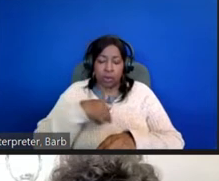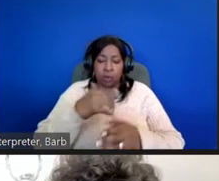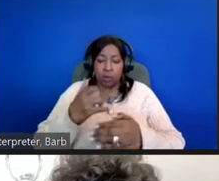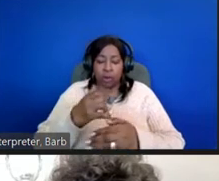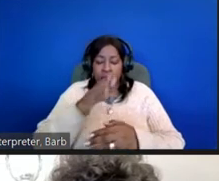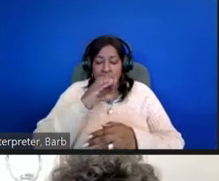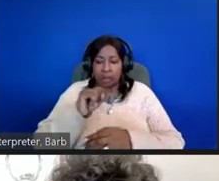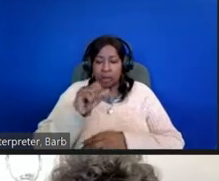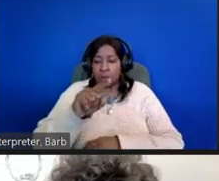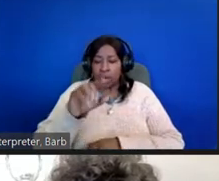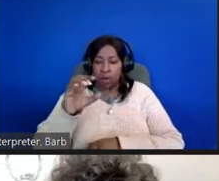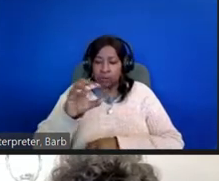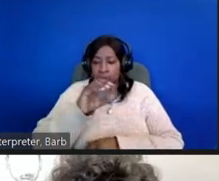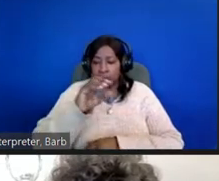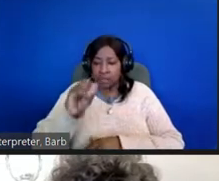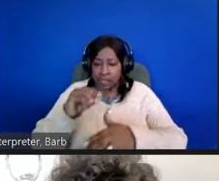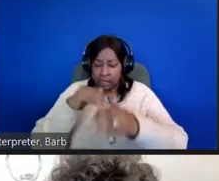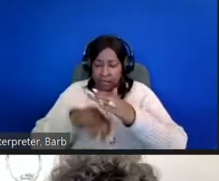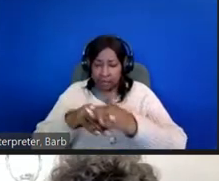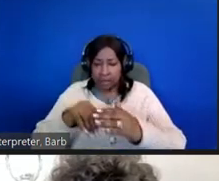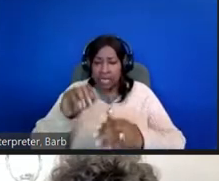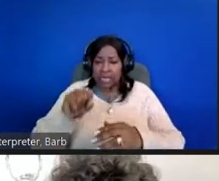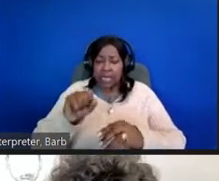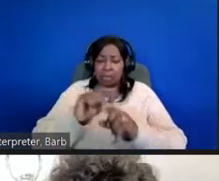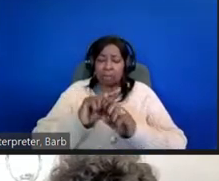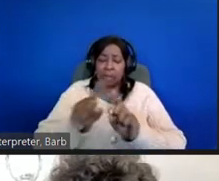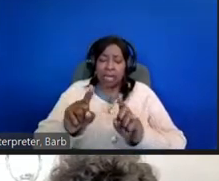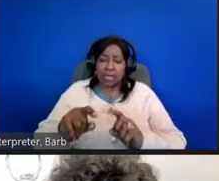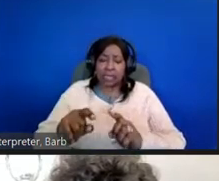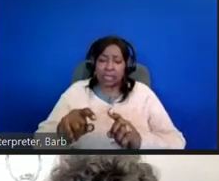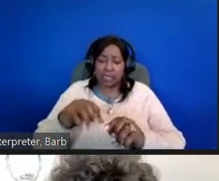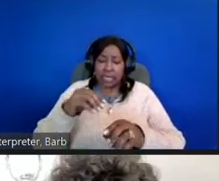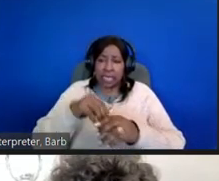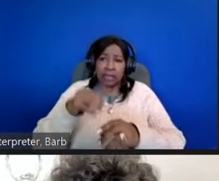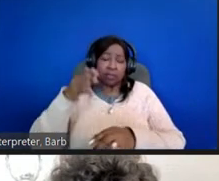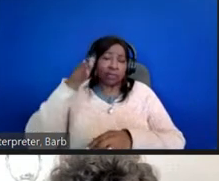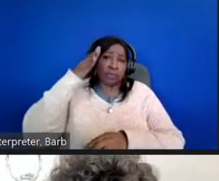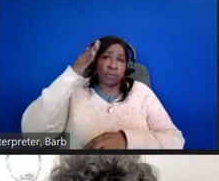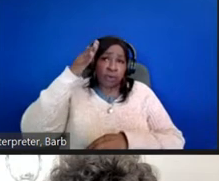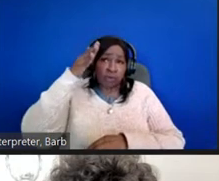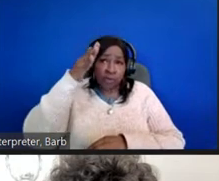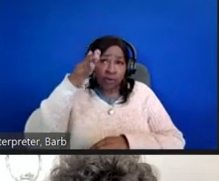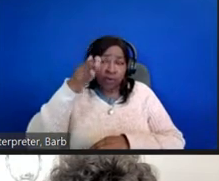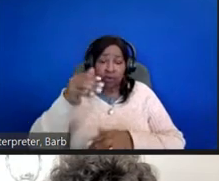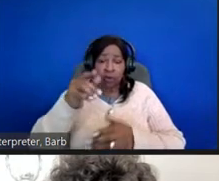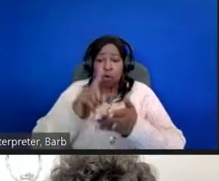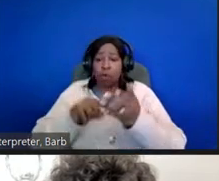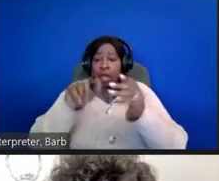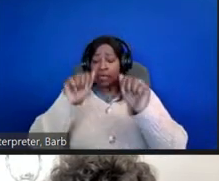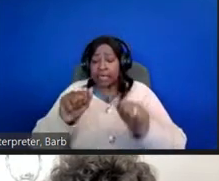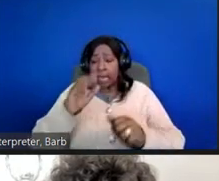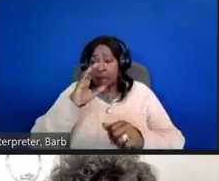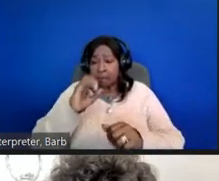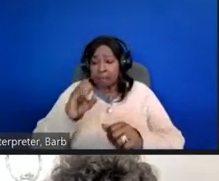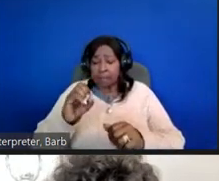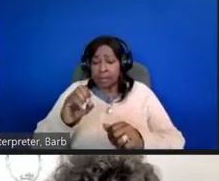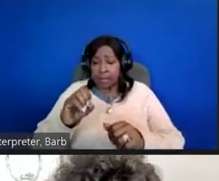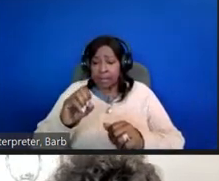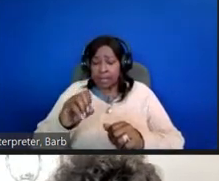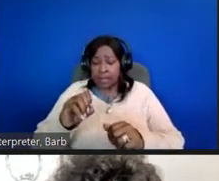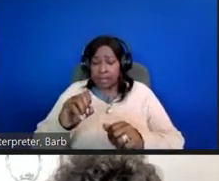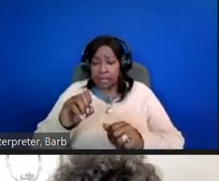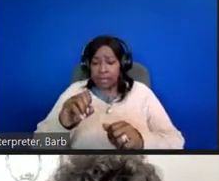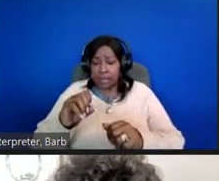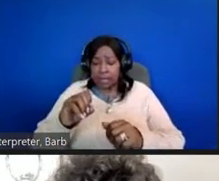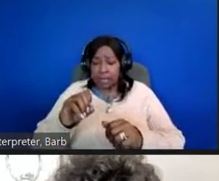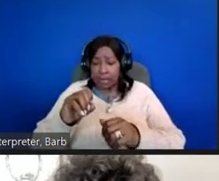But initially, in the foreseeable future, what can be projected out is